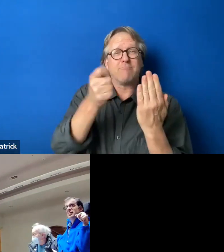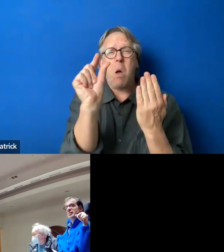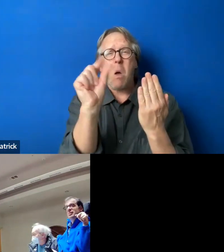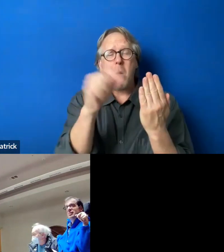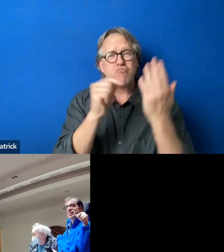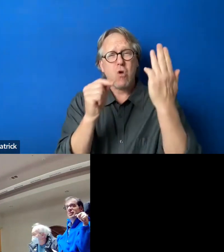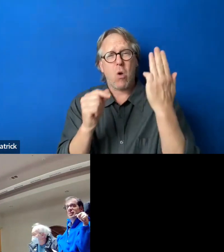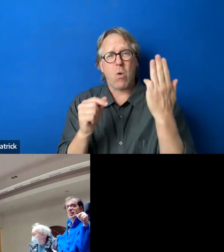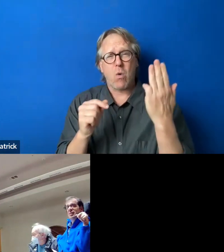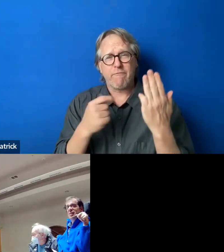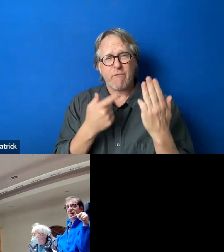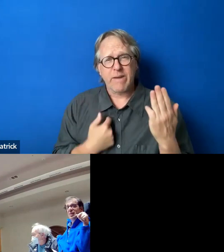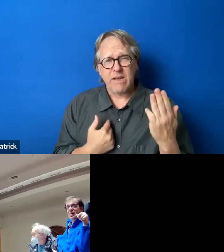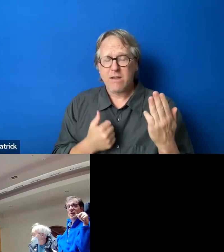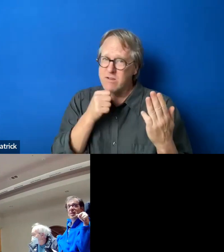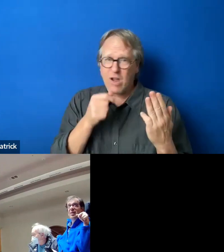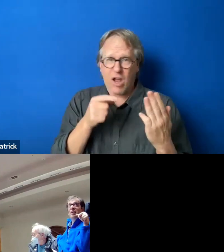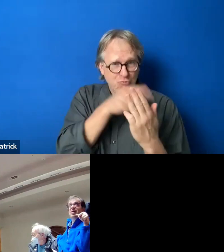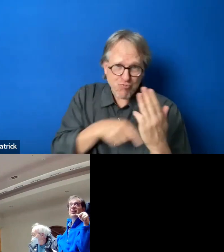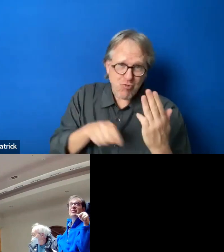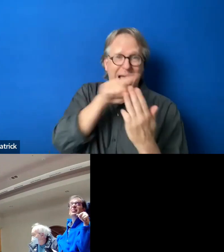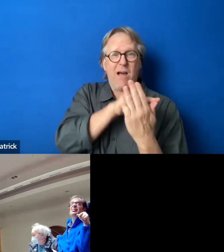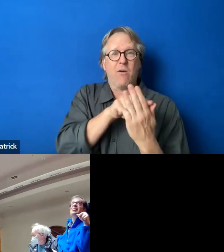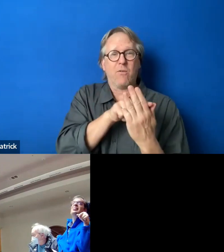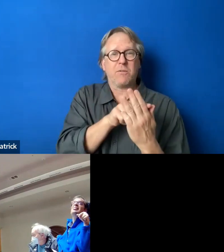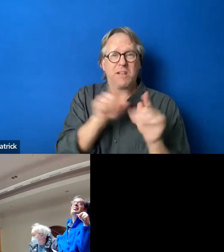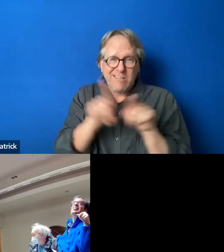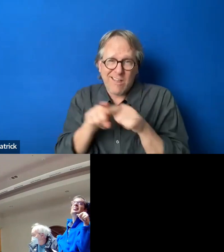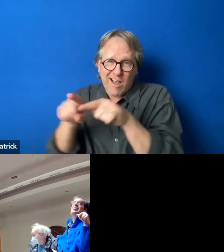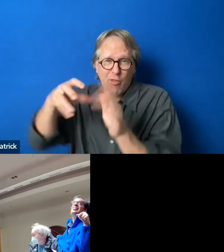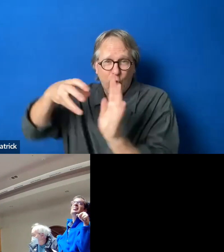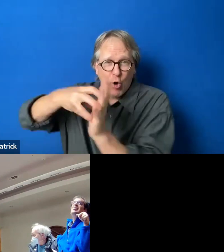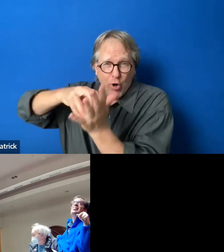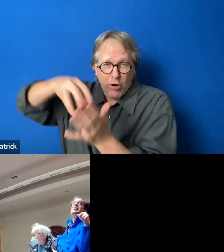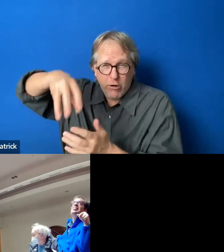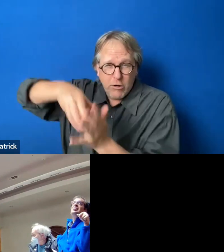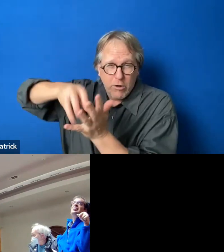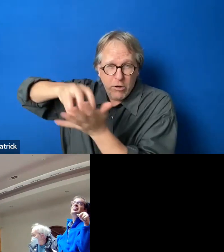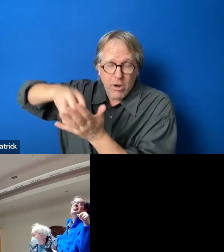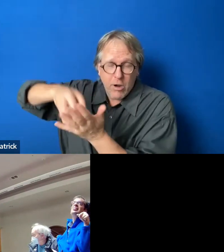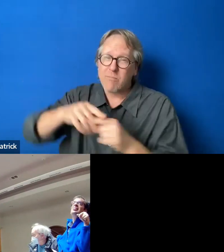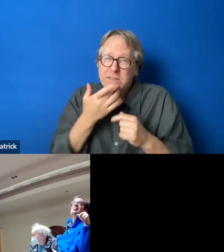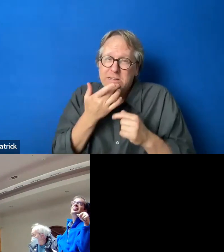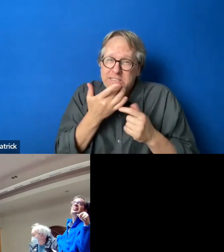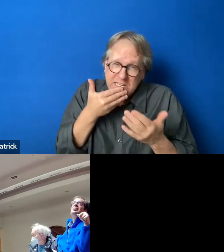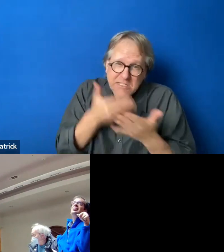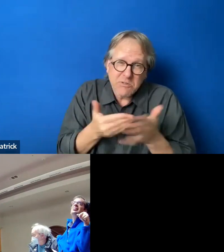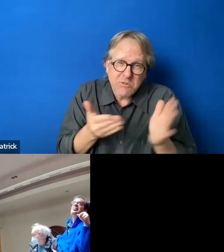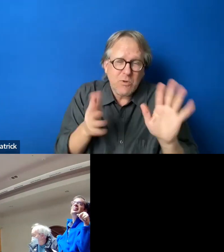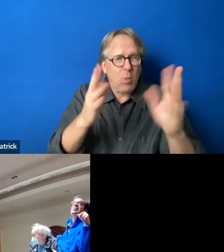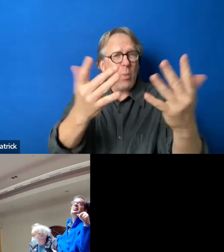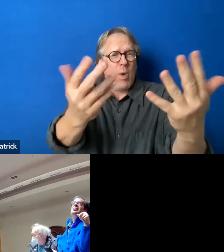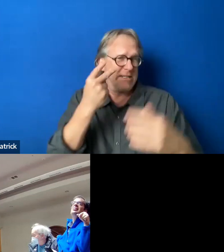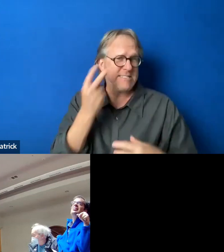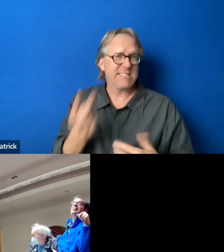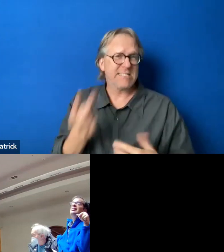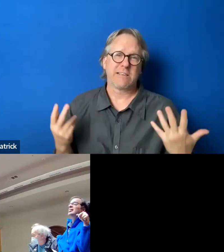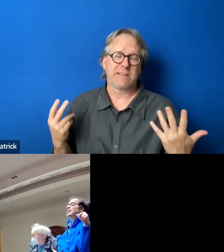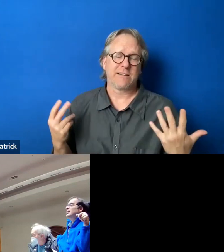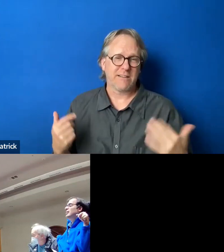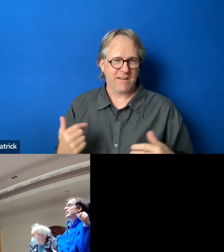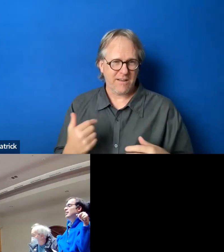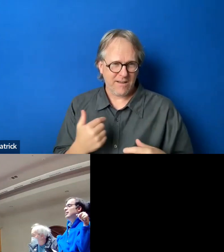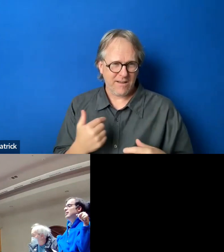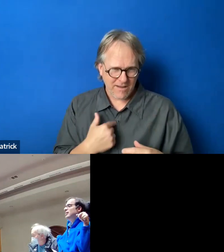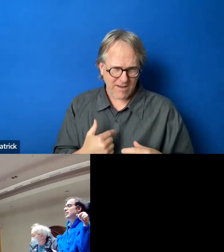me. Now I ain't as round as I could be, but I'll taste good. Just wait and see. And I can love